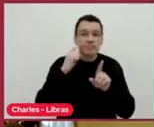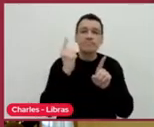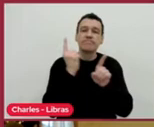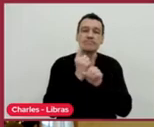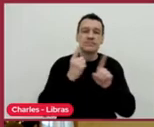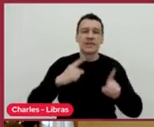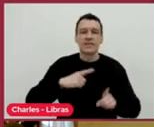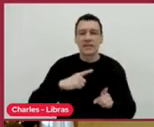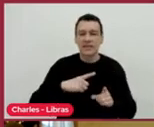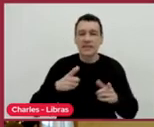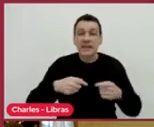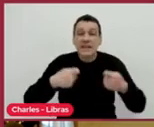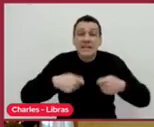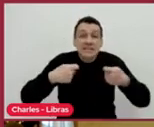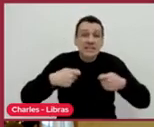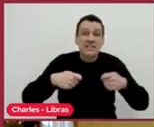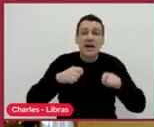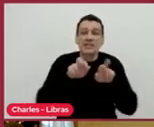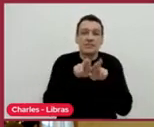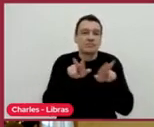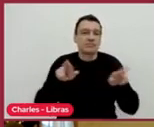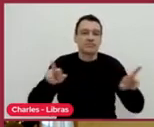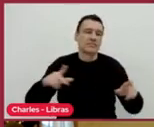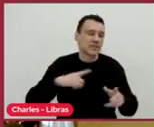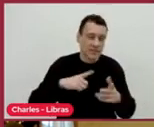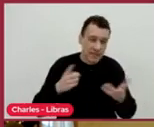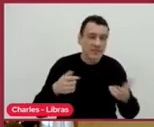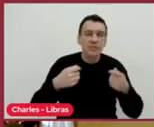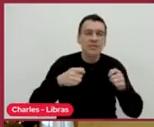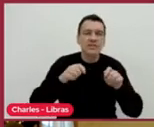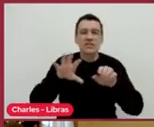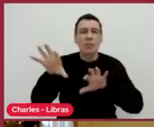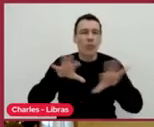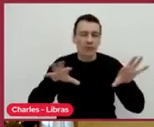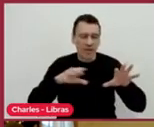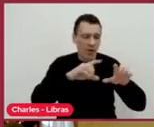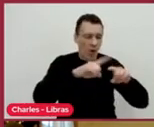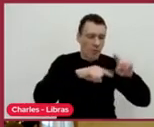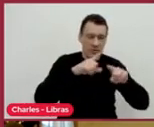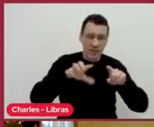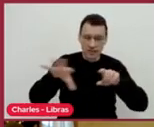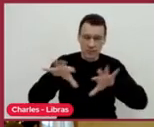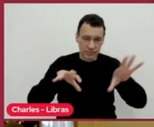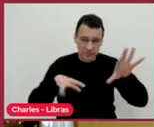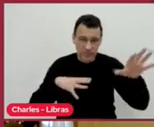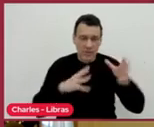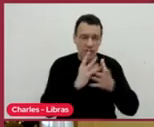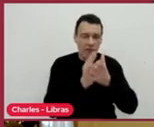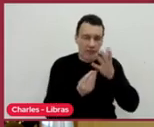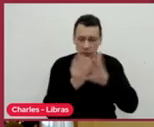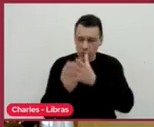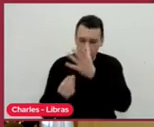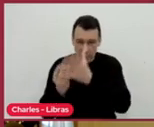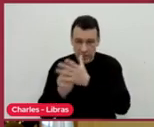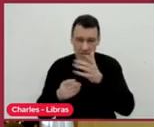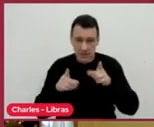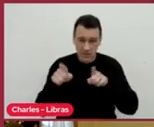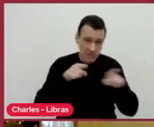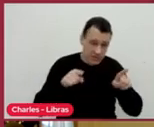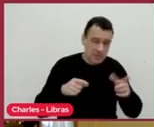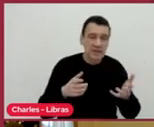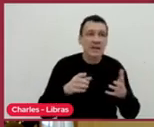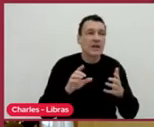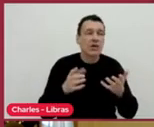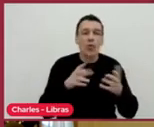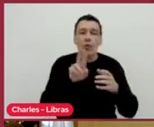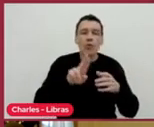you kind of keep moving objects around, and you have to filter manually which one is used in each